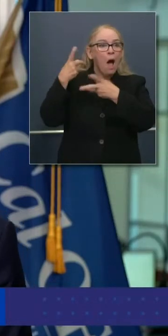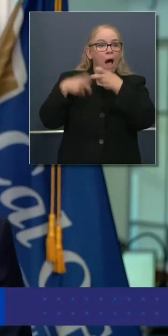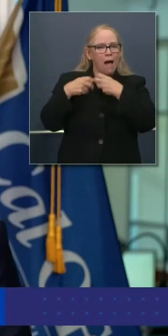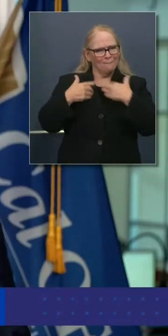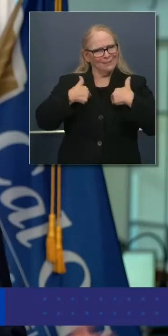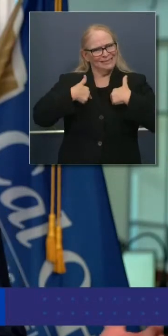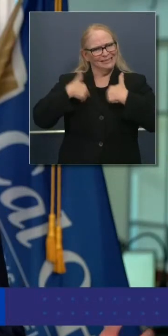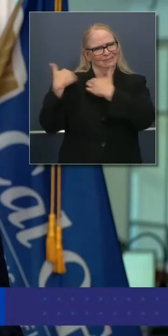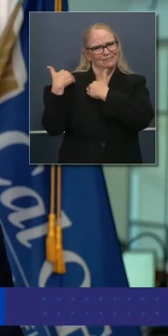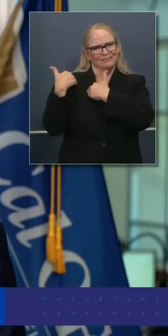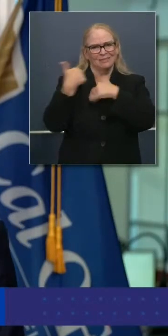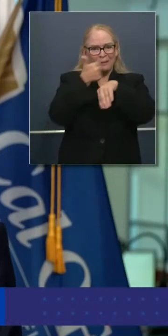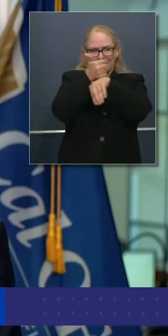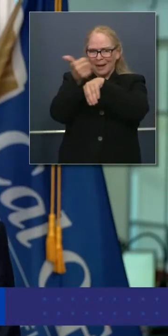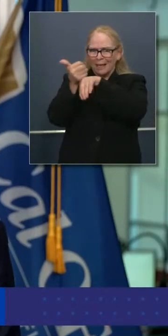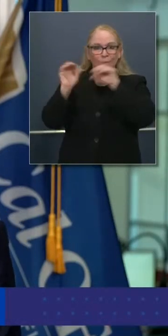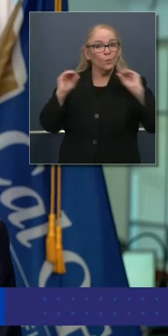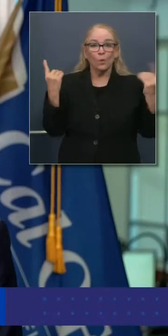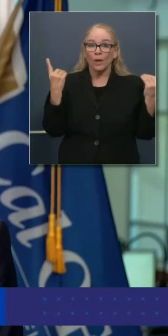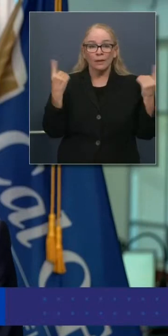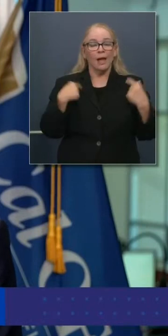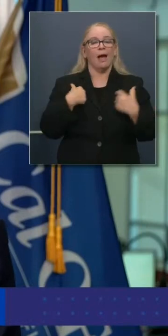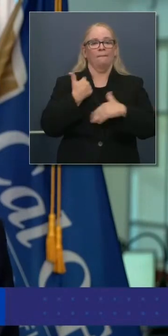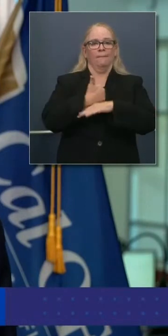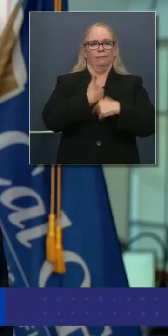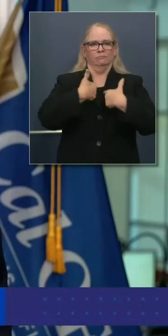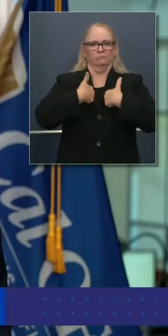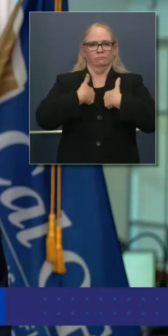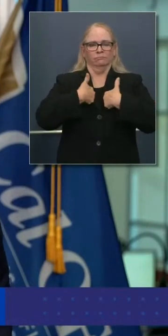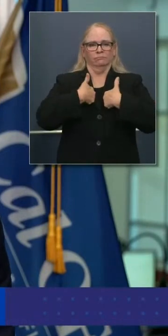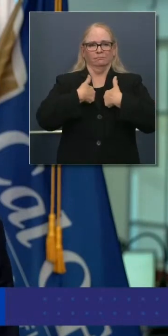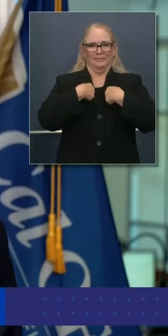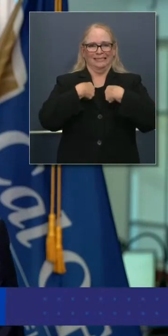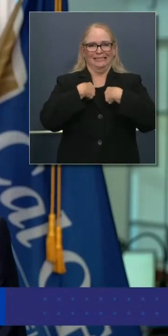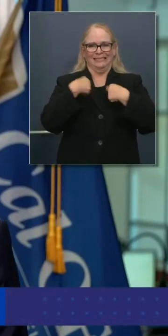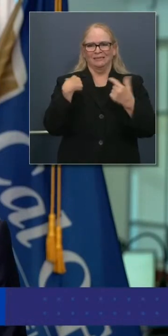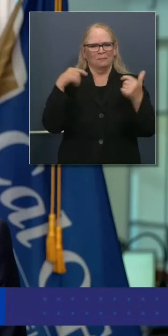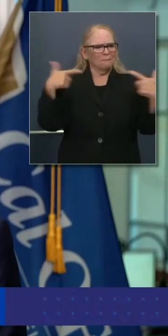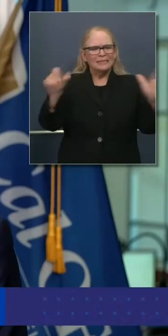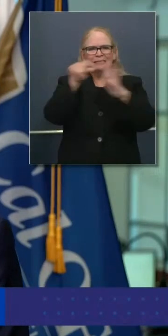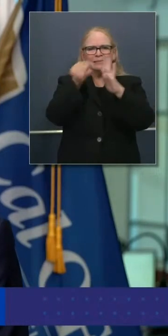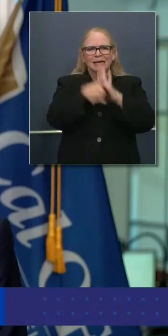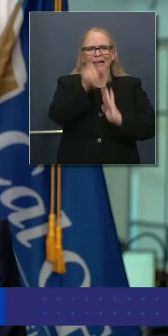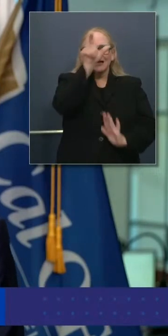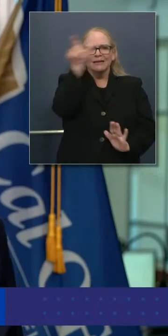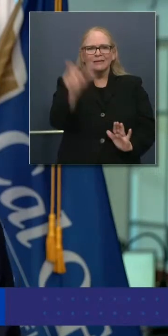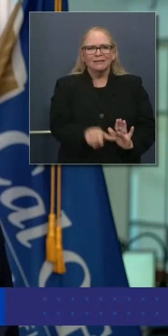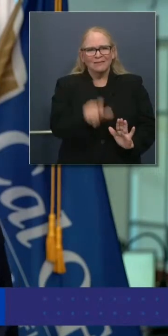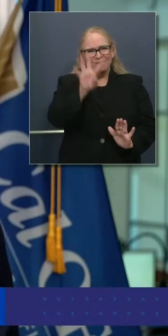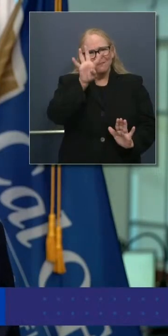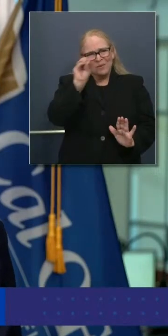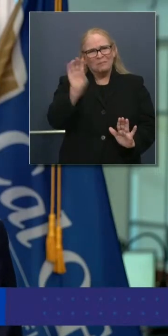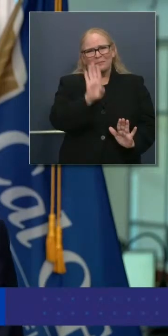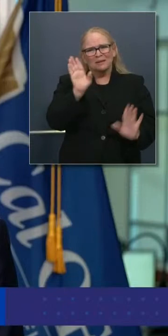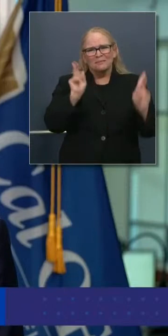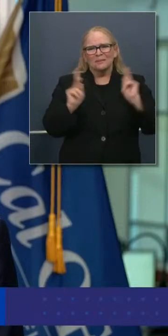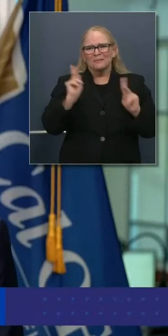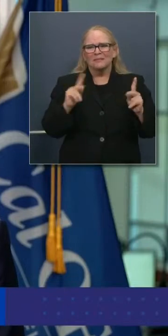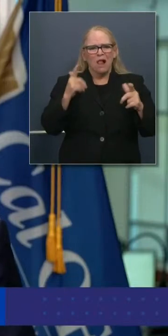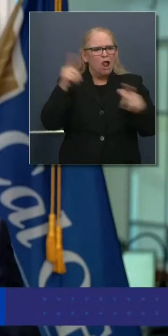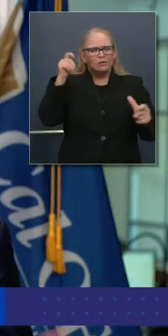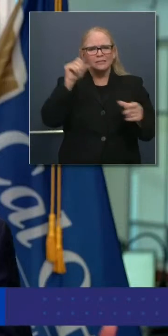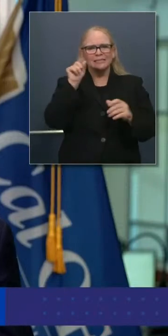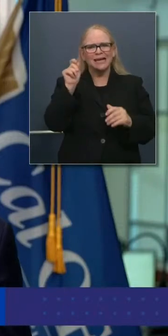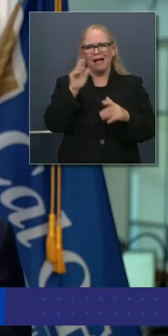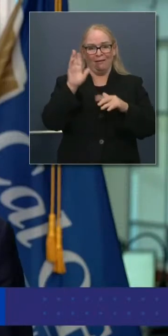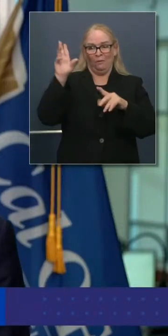governor. I'm used to that across the spectrum. It's a large state. It's a nation state in terms of size, scope, largest state in the union.